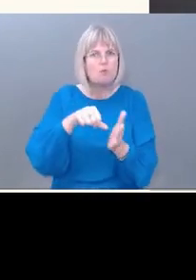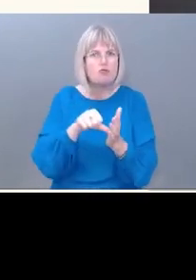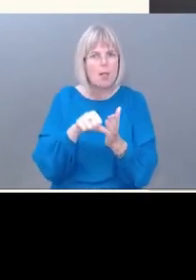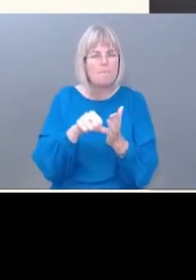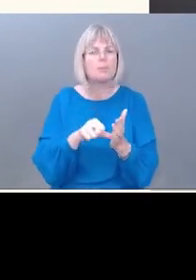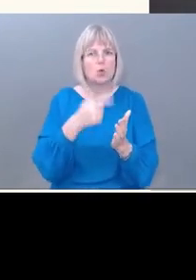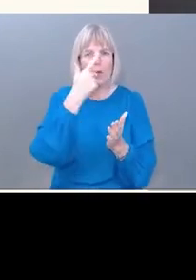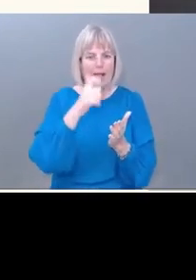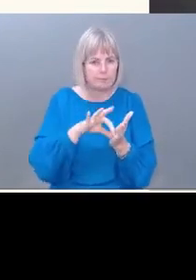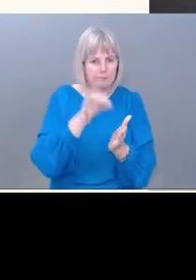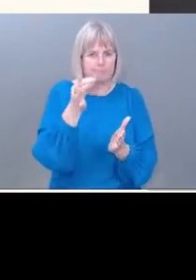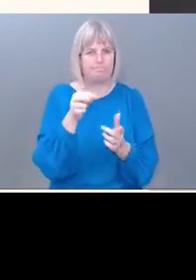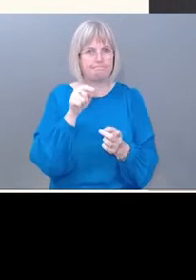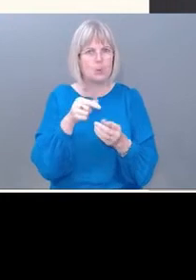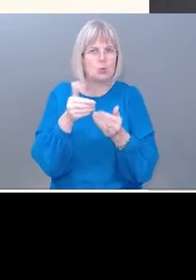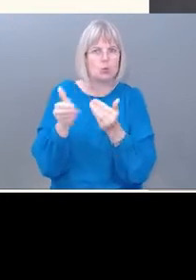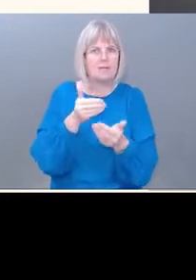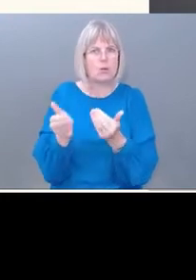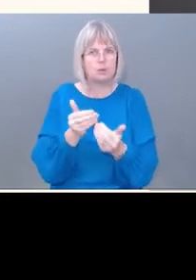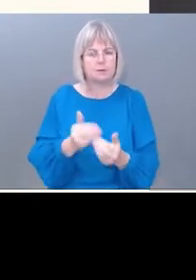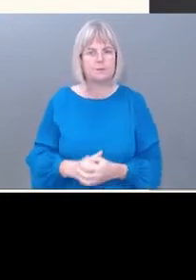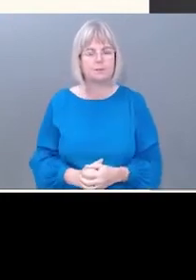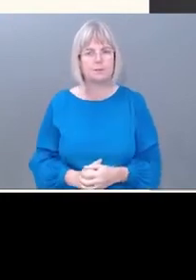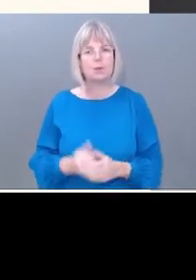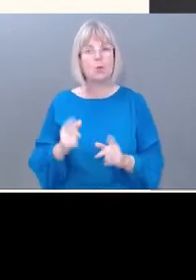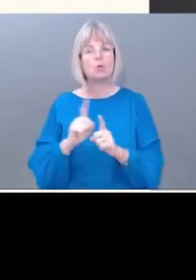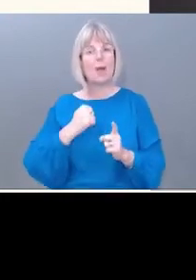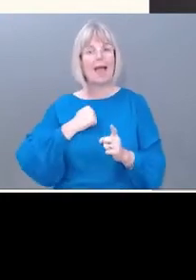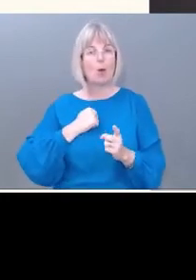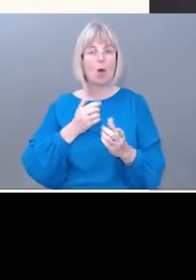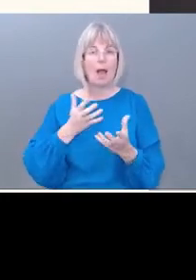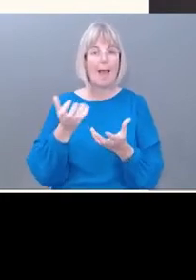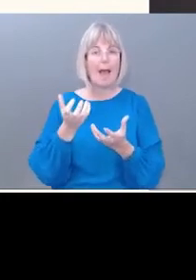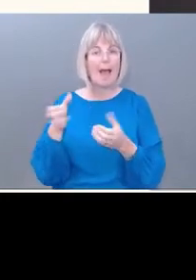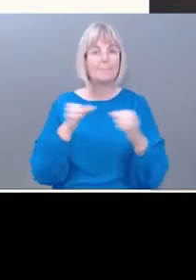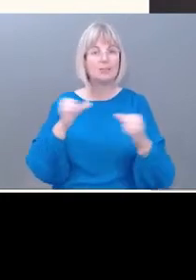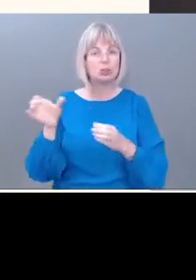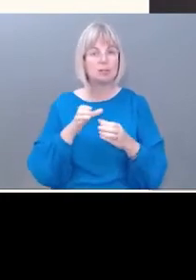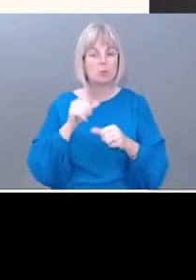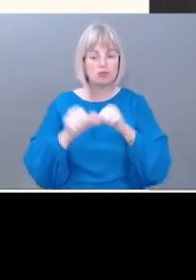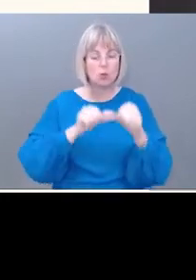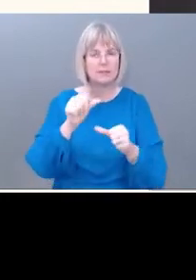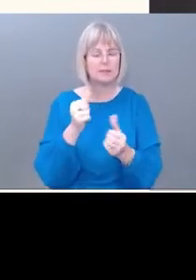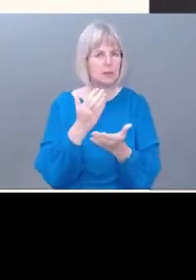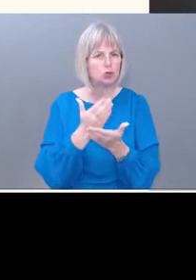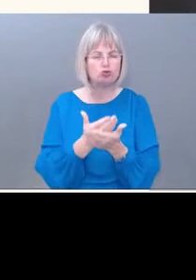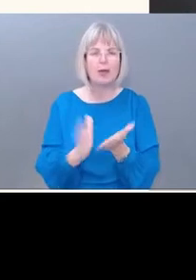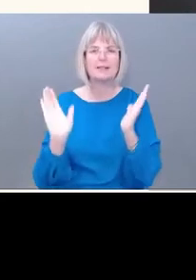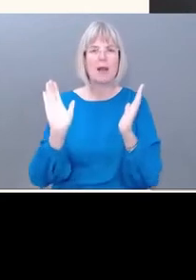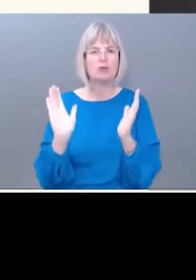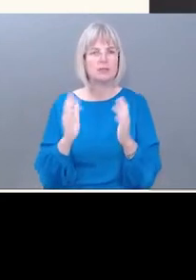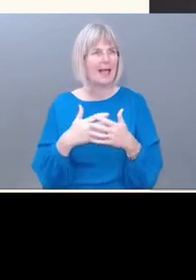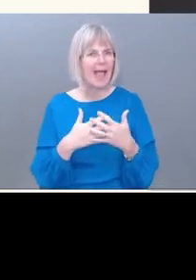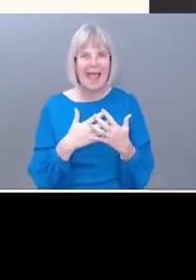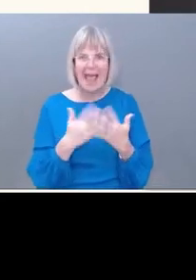lot of transparency around our admissions processes in the last year. We've shared a lot of data, we've answered every possible question in as much detail as